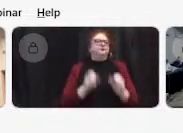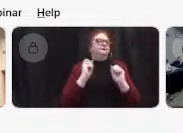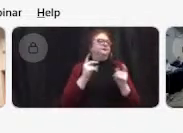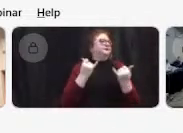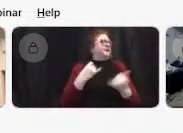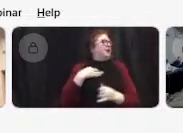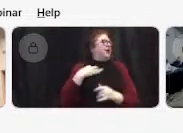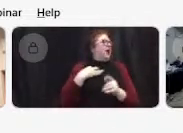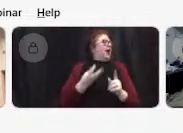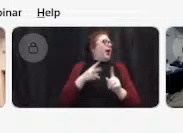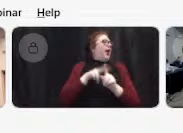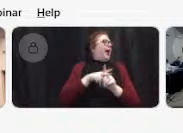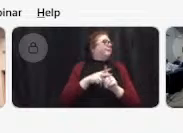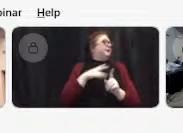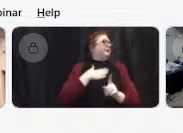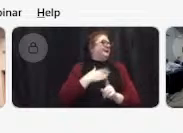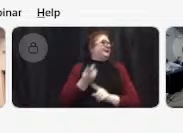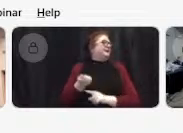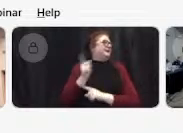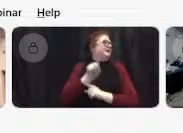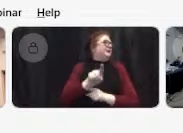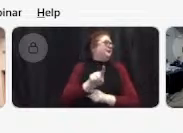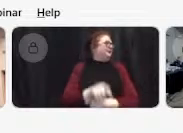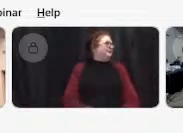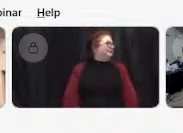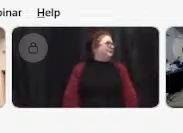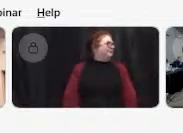applicant please come back up to the podium, please?